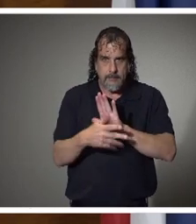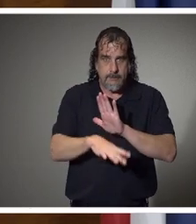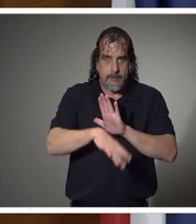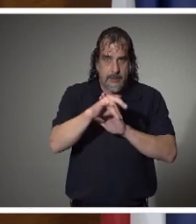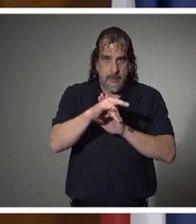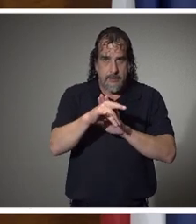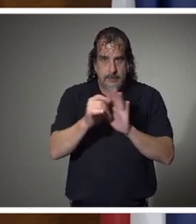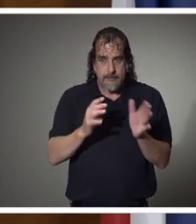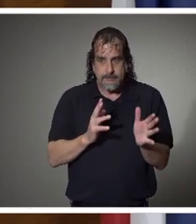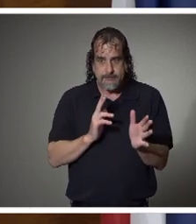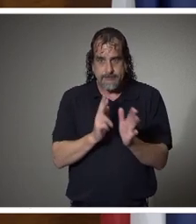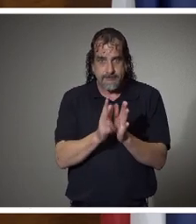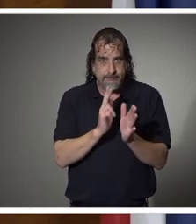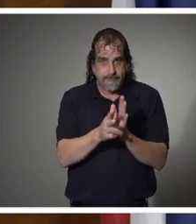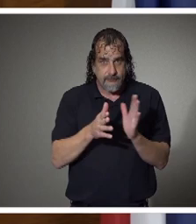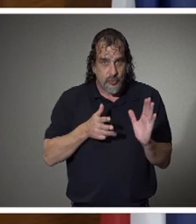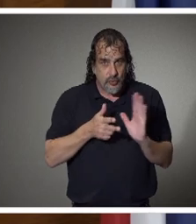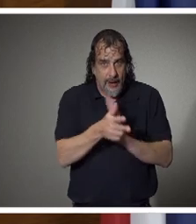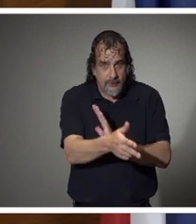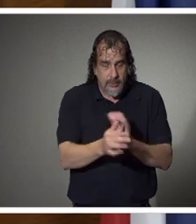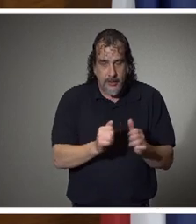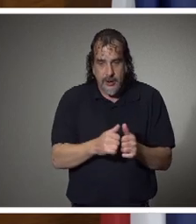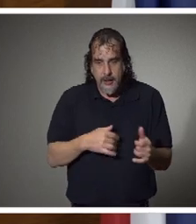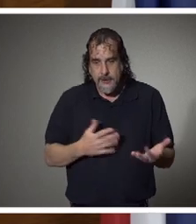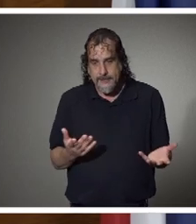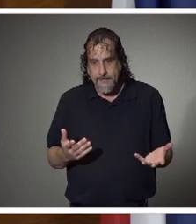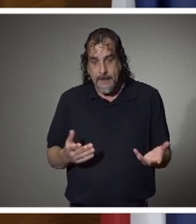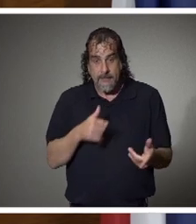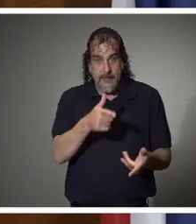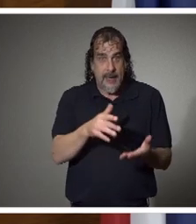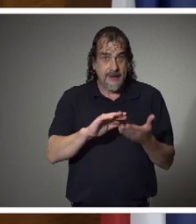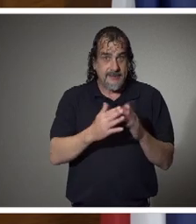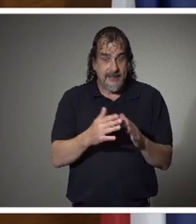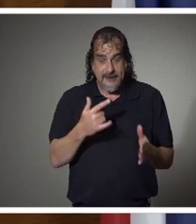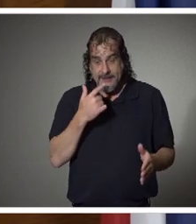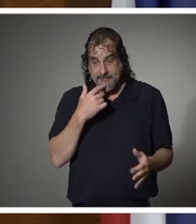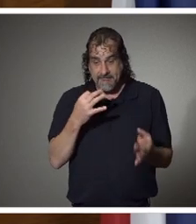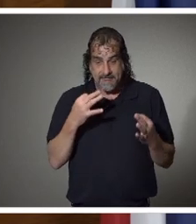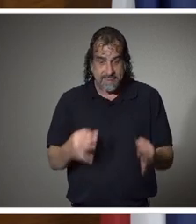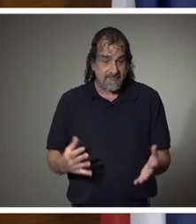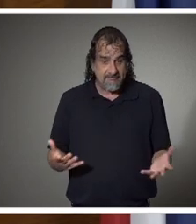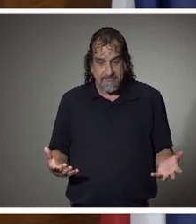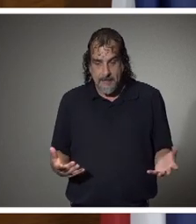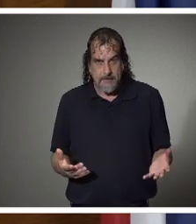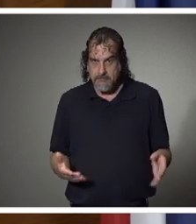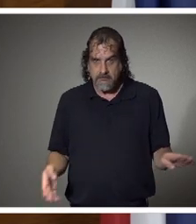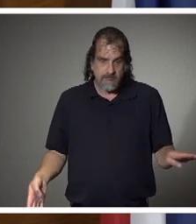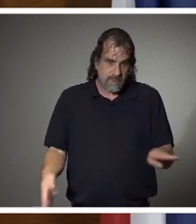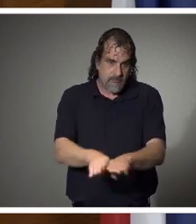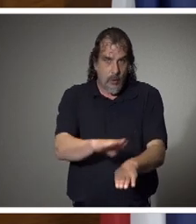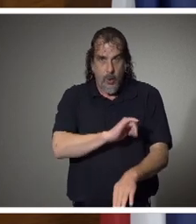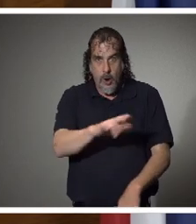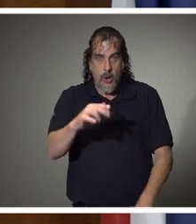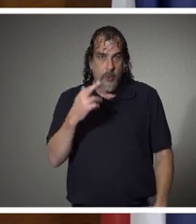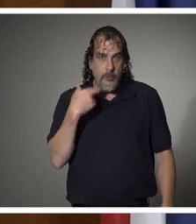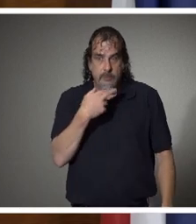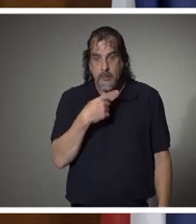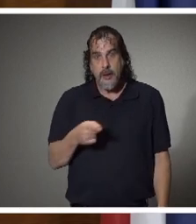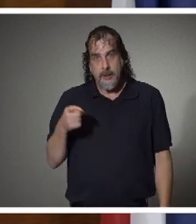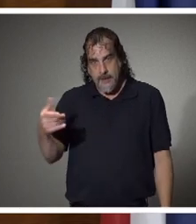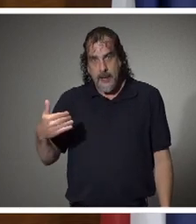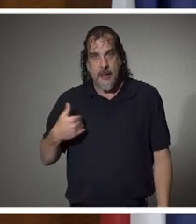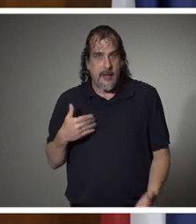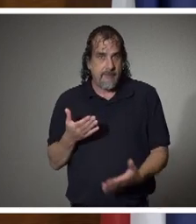pickup, and if a municipality, for whatever reason, decided that they wanted to completely close all restaurants, they certainly would